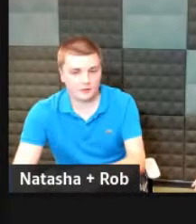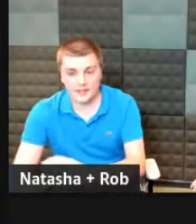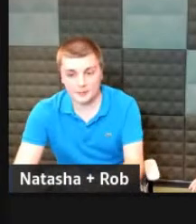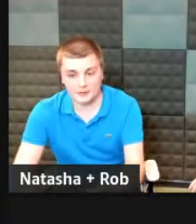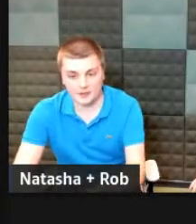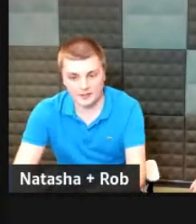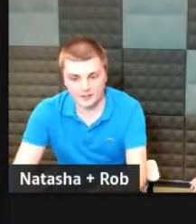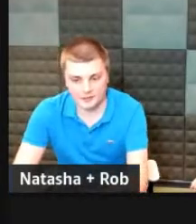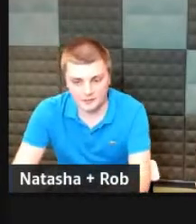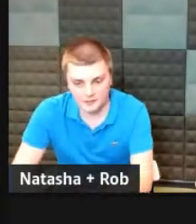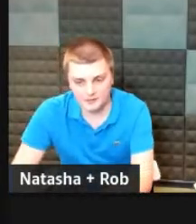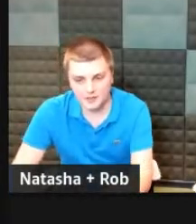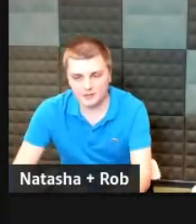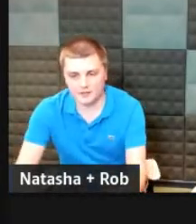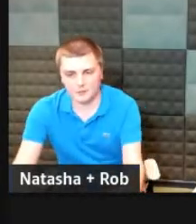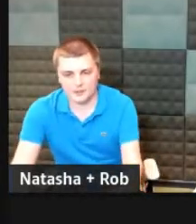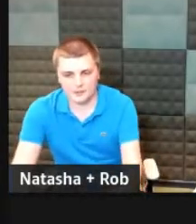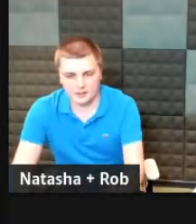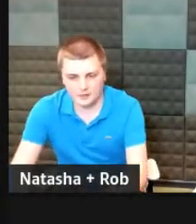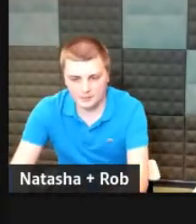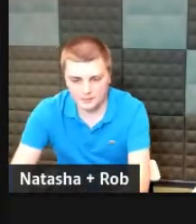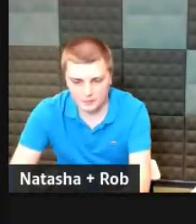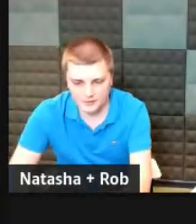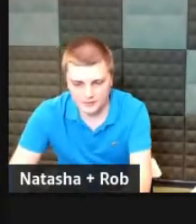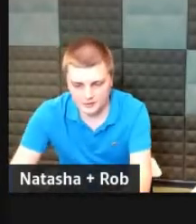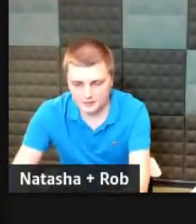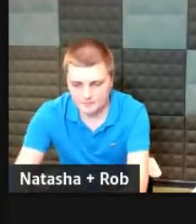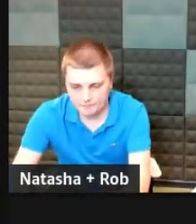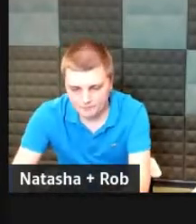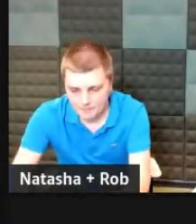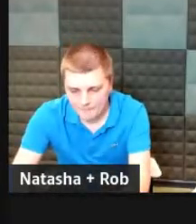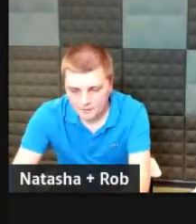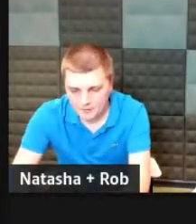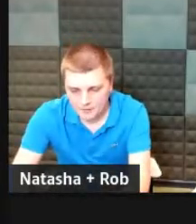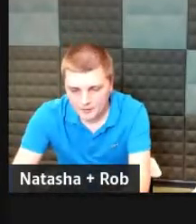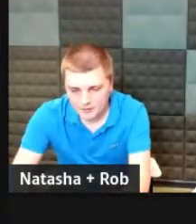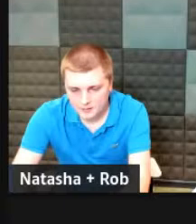on AWS Fargate serverless. Likewise, you can do with Core DNS.